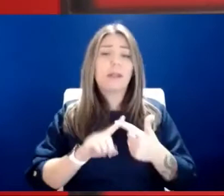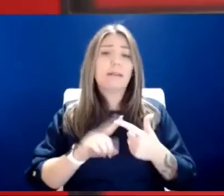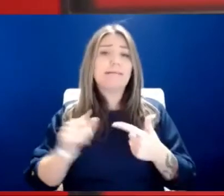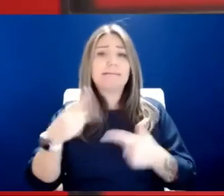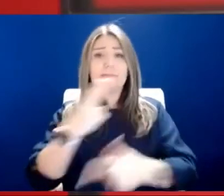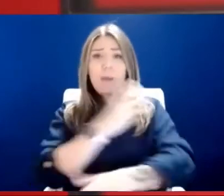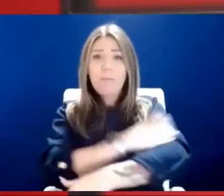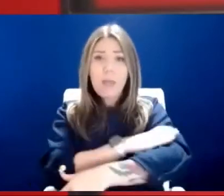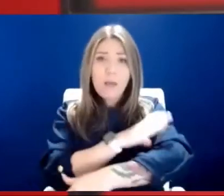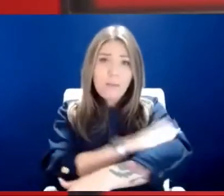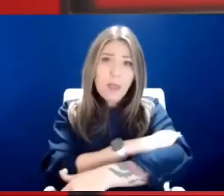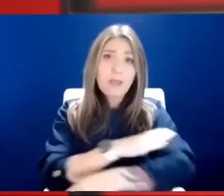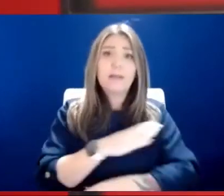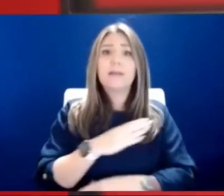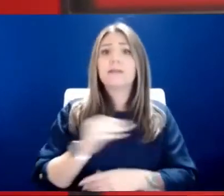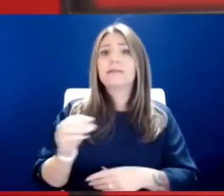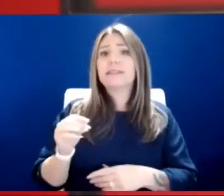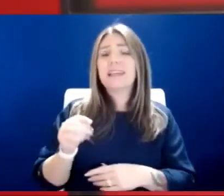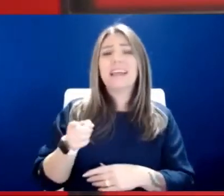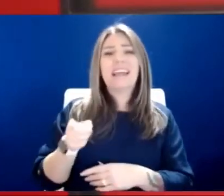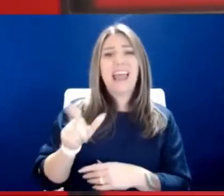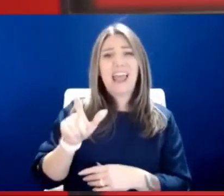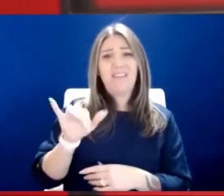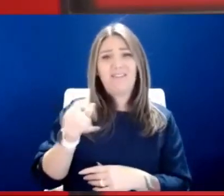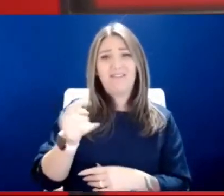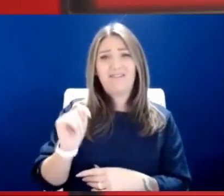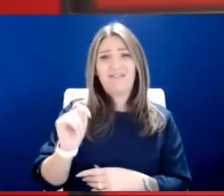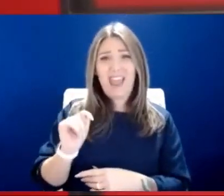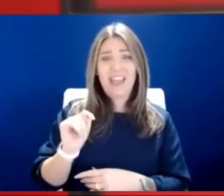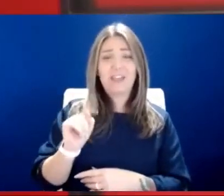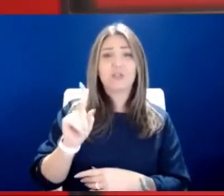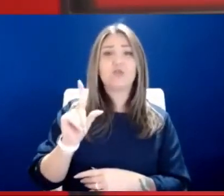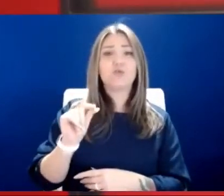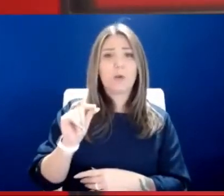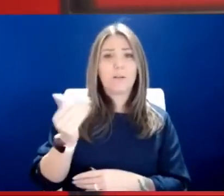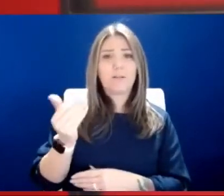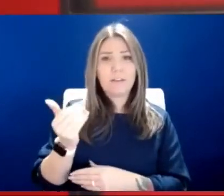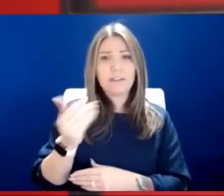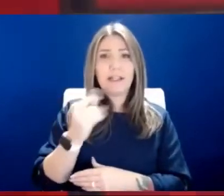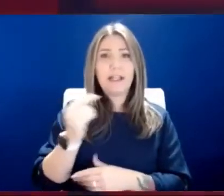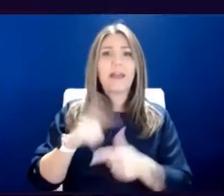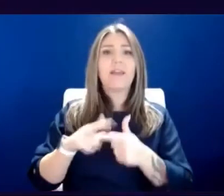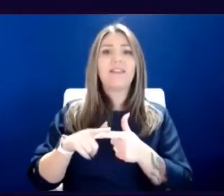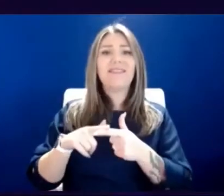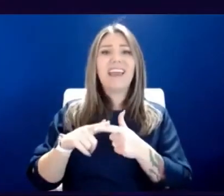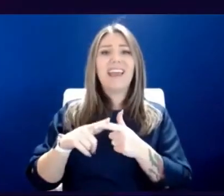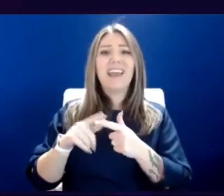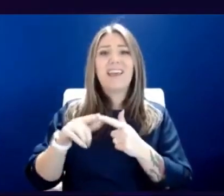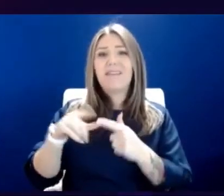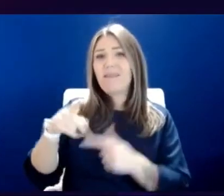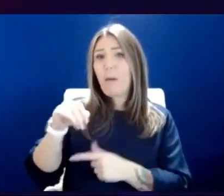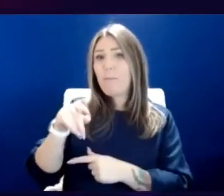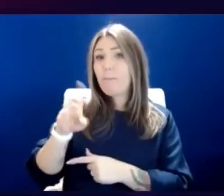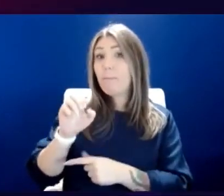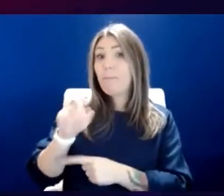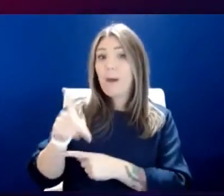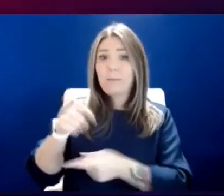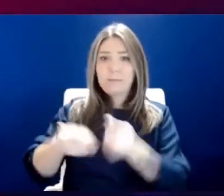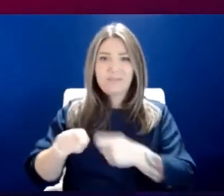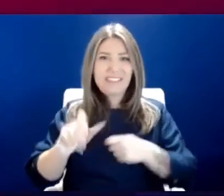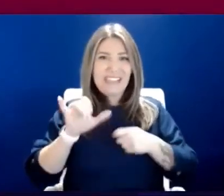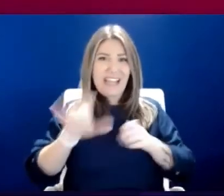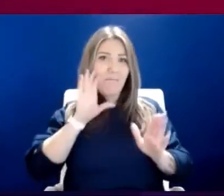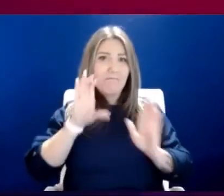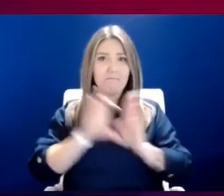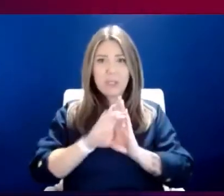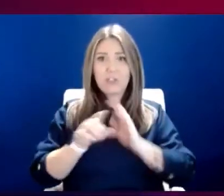in 2015, had a pump exchange, I think, followed by that. And we have a picture of an LVAD Absolutely, as well that would to be show very. you. So what